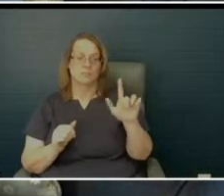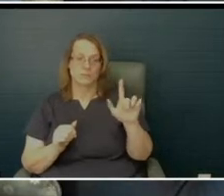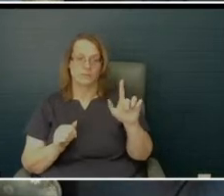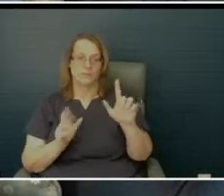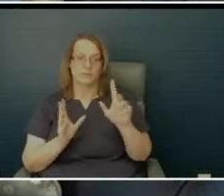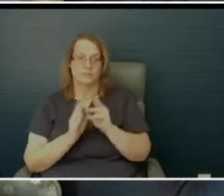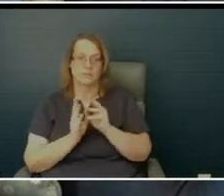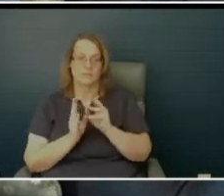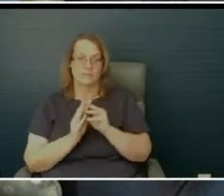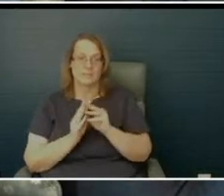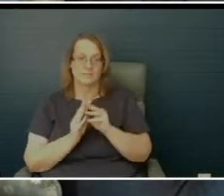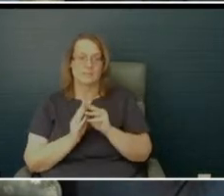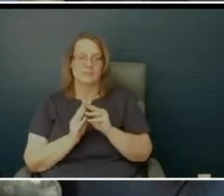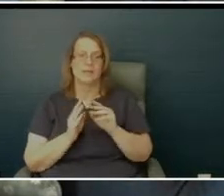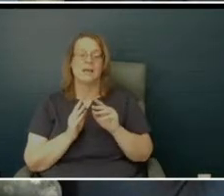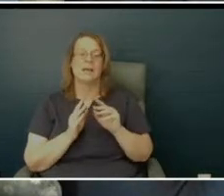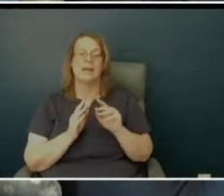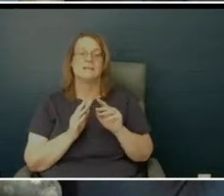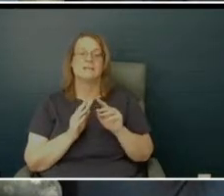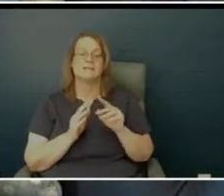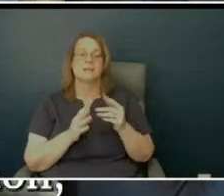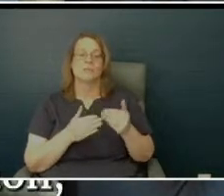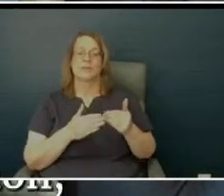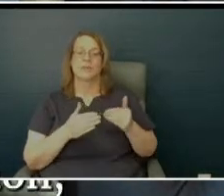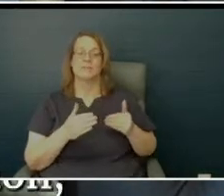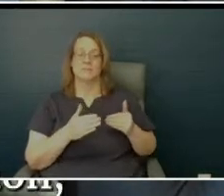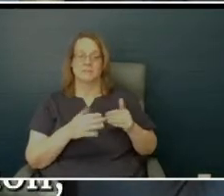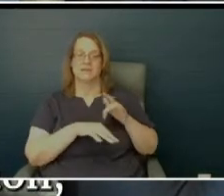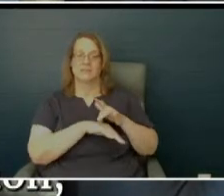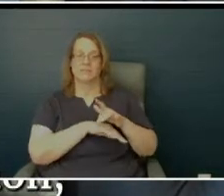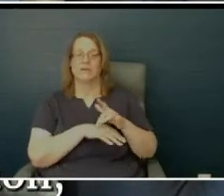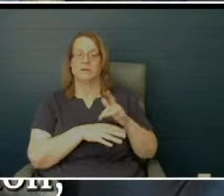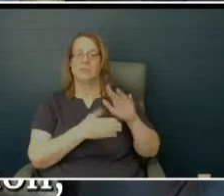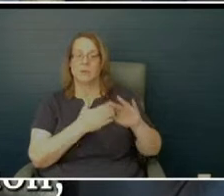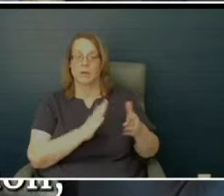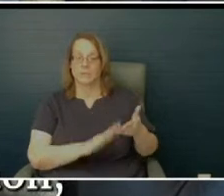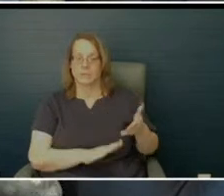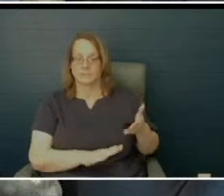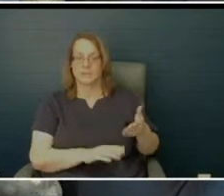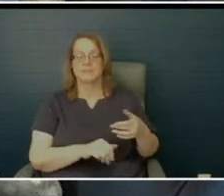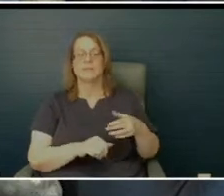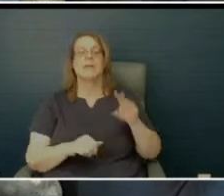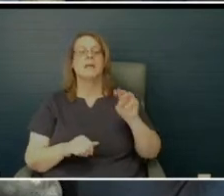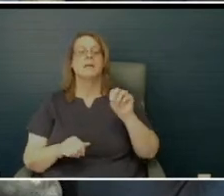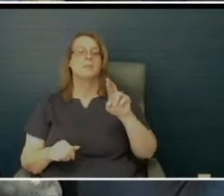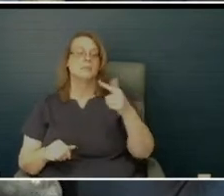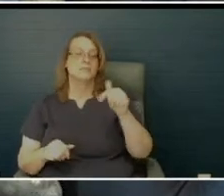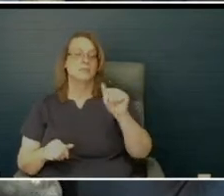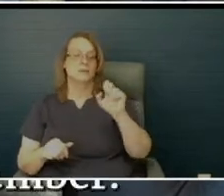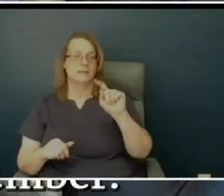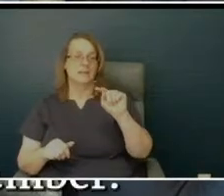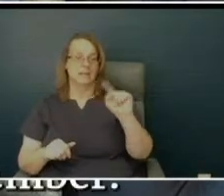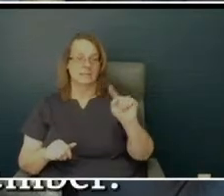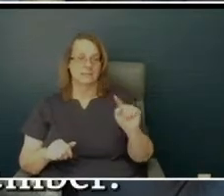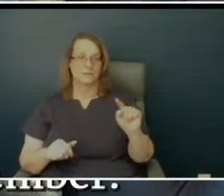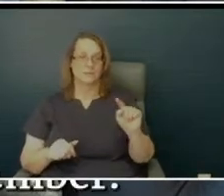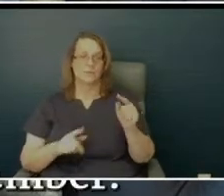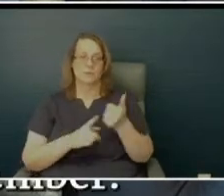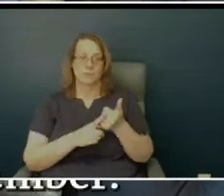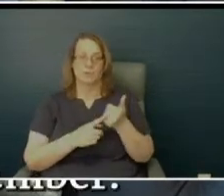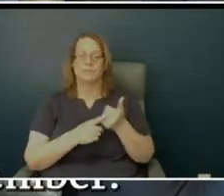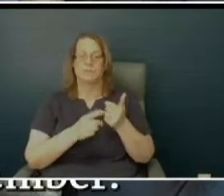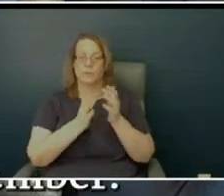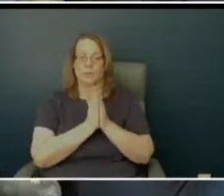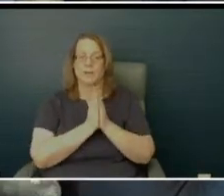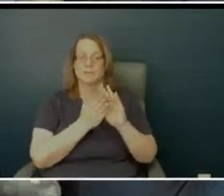as the preemptive pardons. Mr. Gaetz was personally pushing for a pardon, and he was doing so